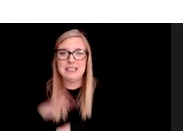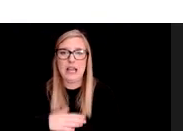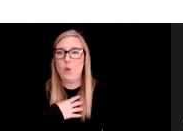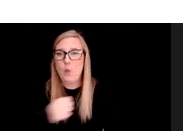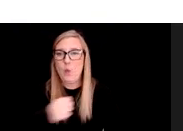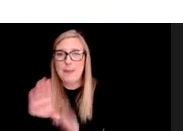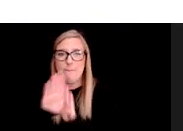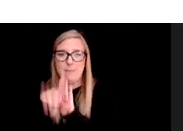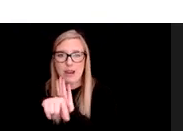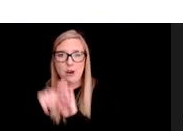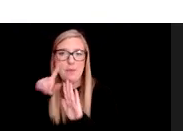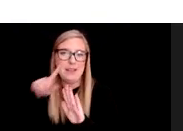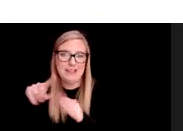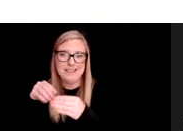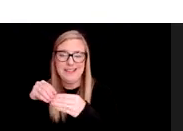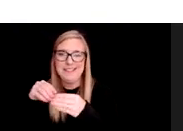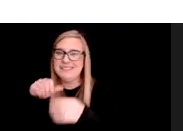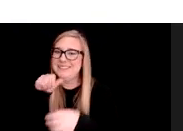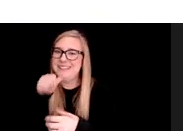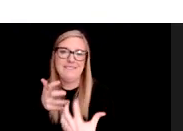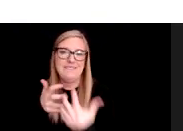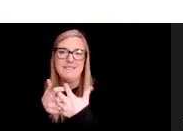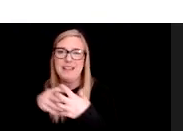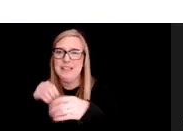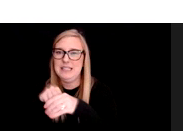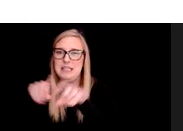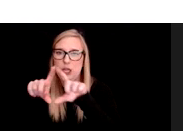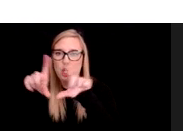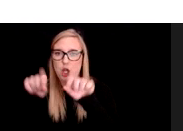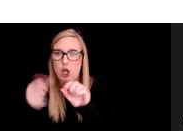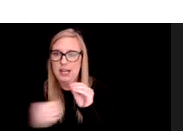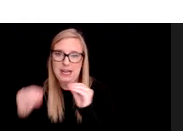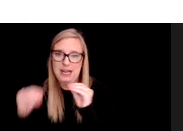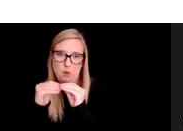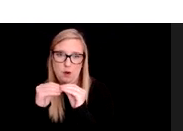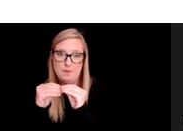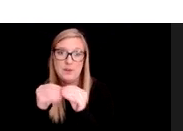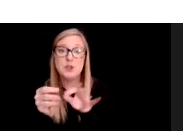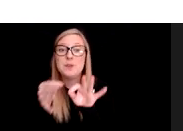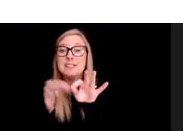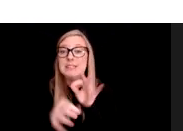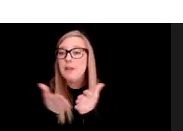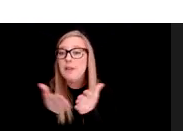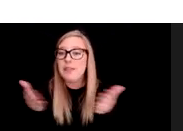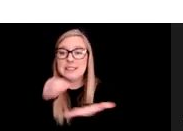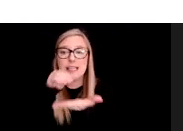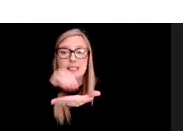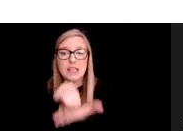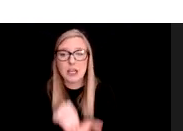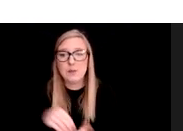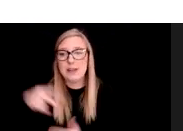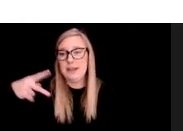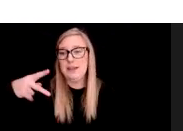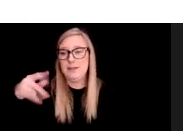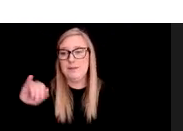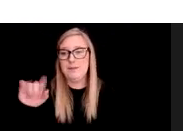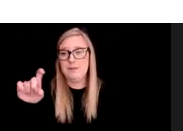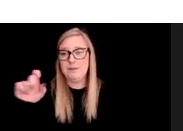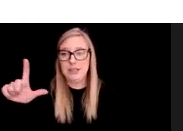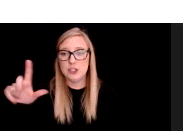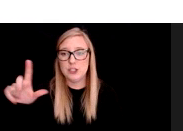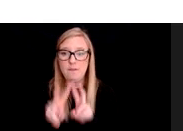that area. So simple things like documenting pixel values seem great in theory from